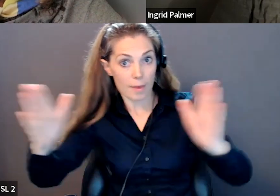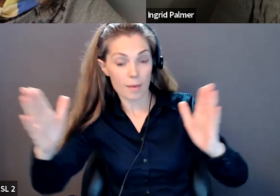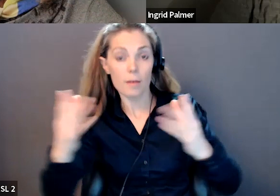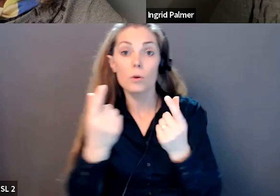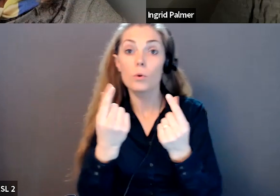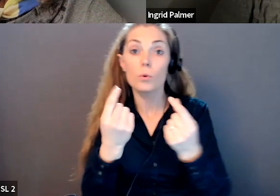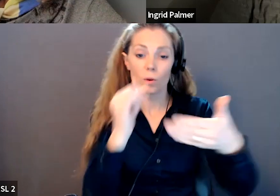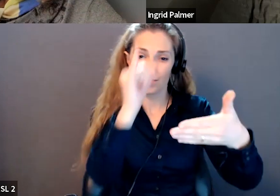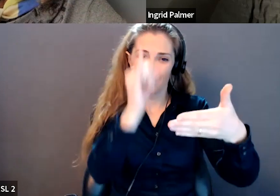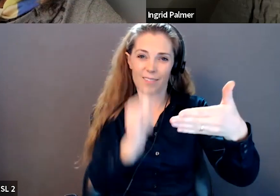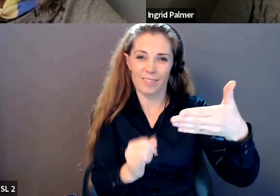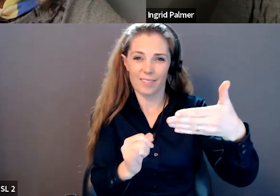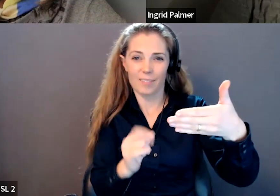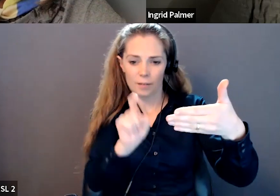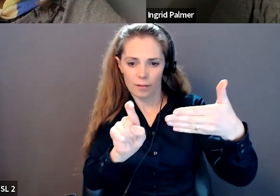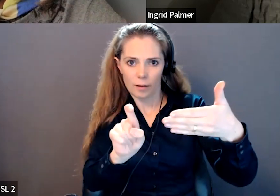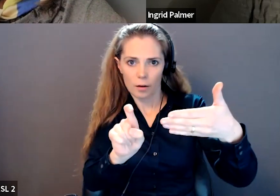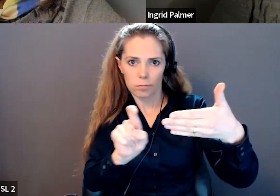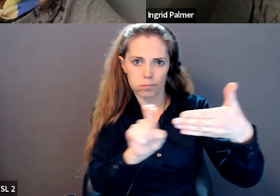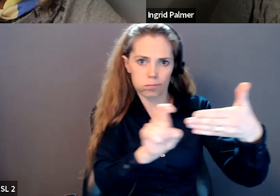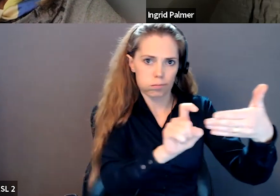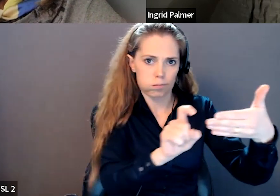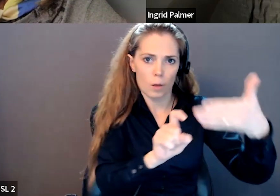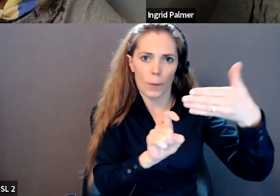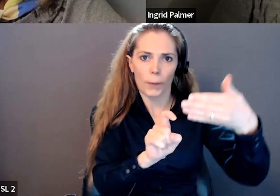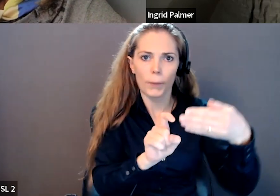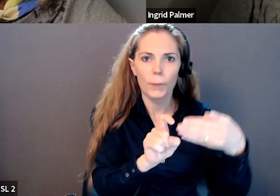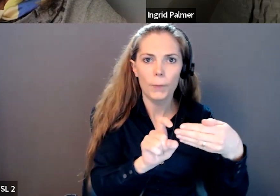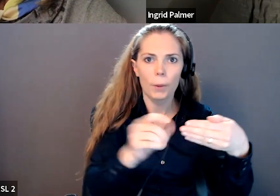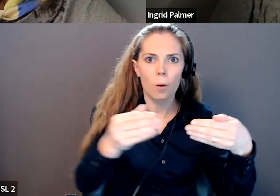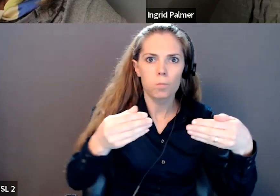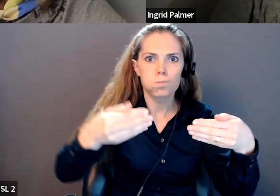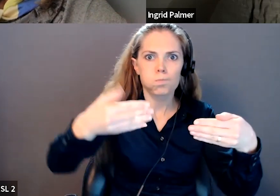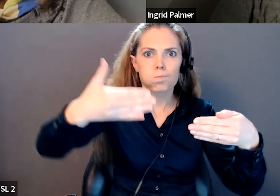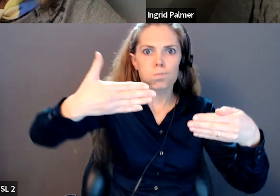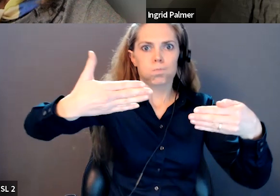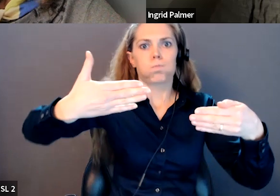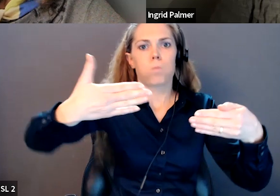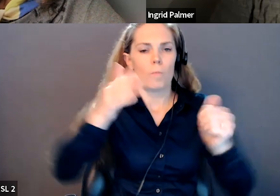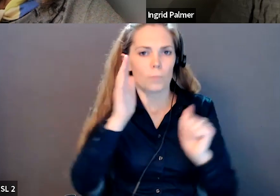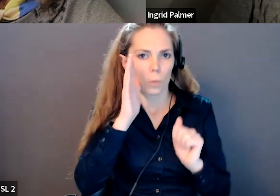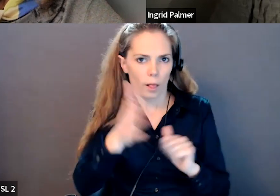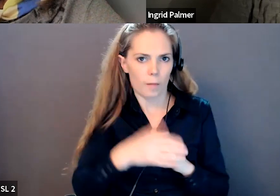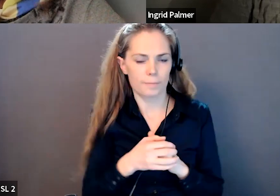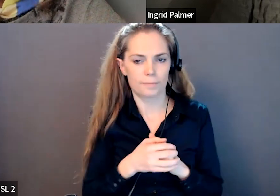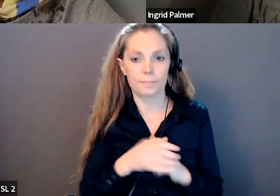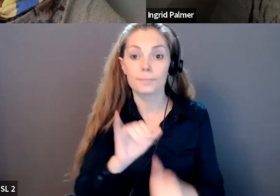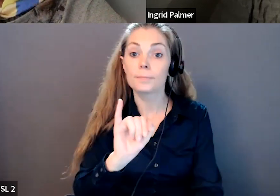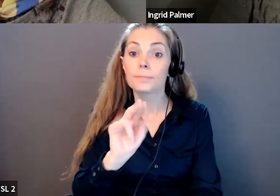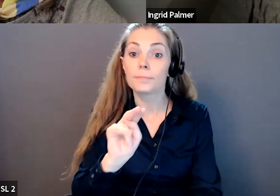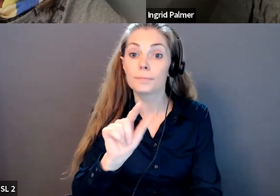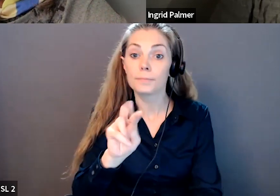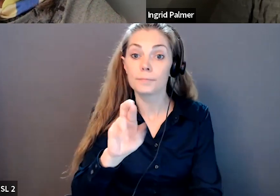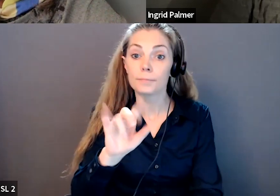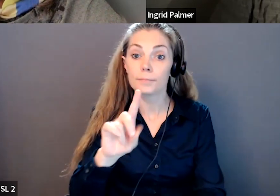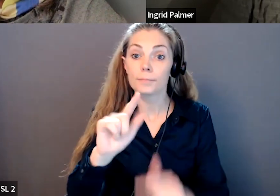placing your cursor on the bar in between the 2 screens and dragging the bar to the side. Ingrid? Thank you,